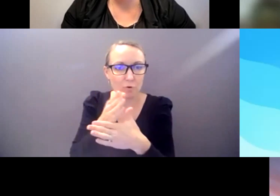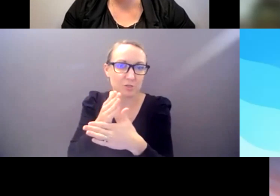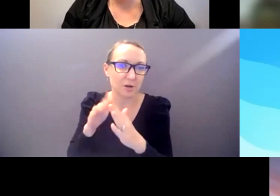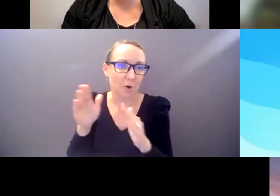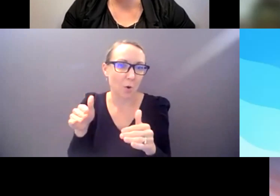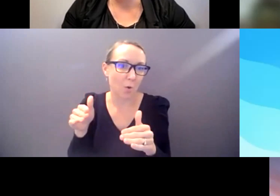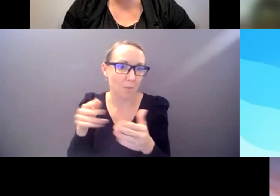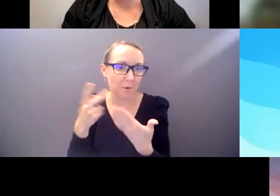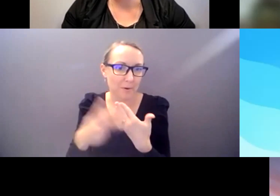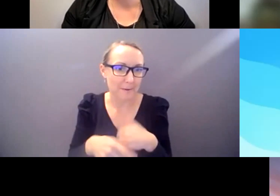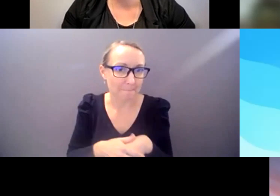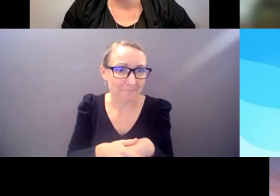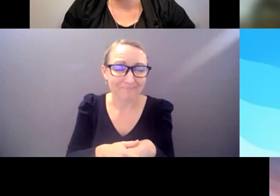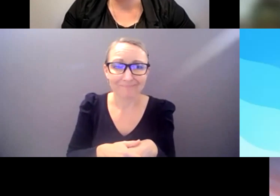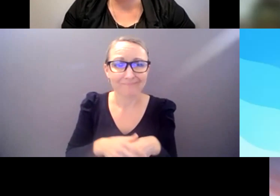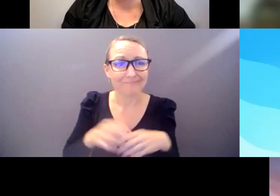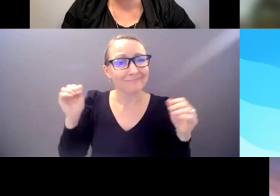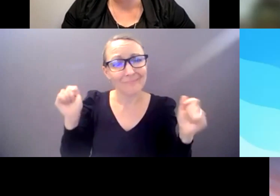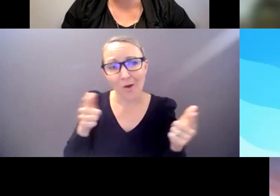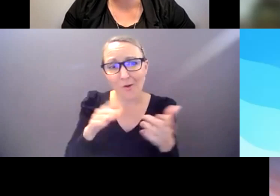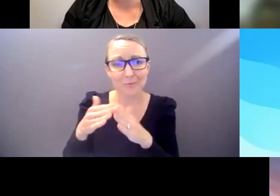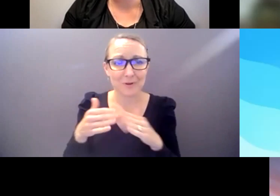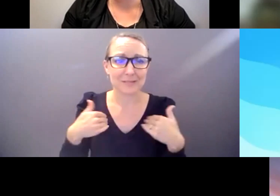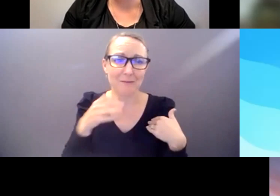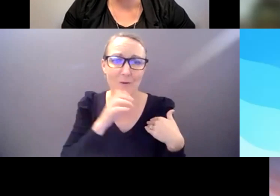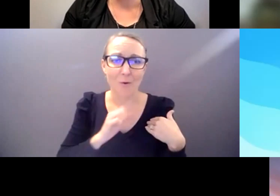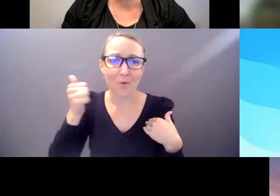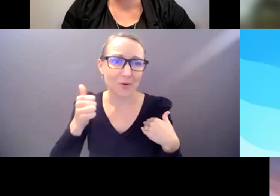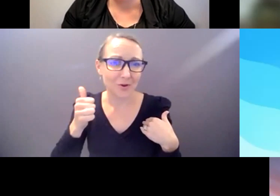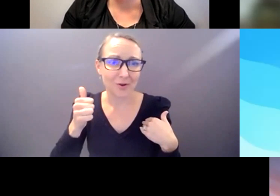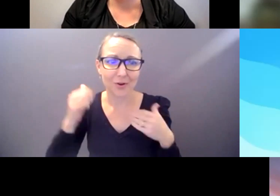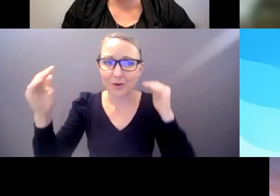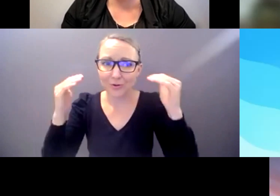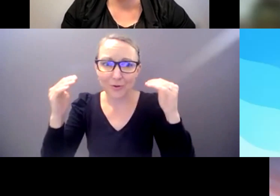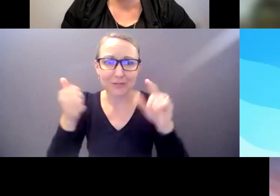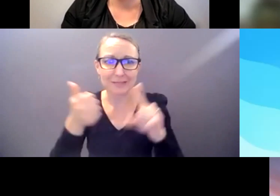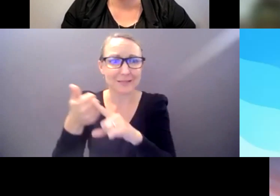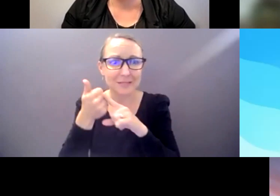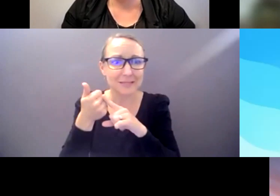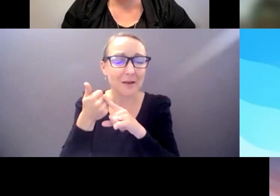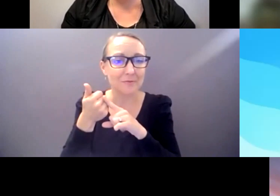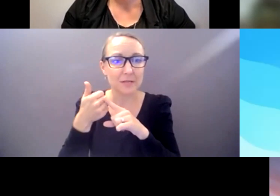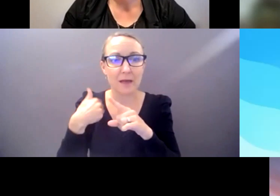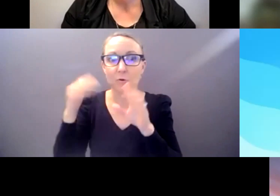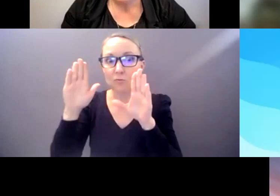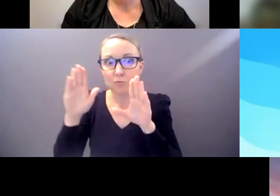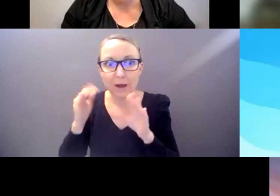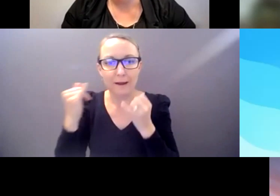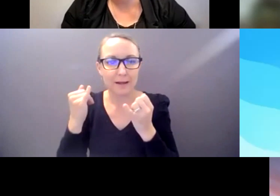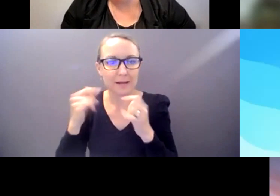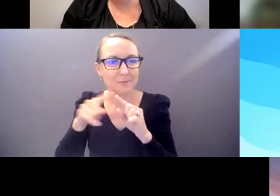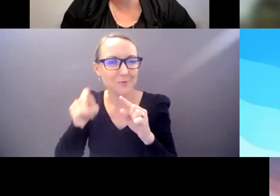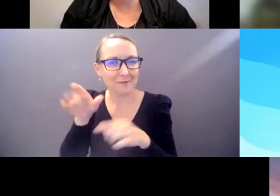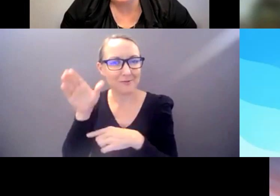I think, every community has older adults who are activists who have great ideas. It's just, you have to listen. And